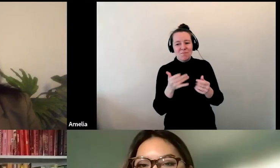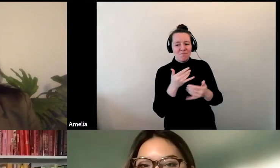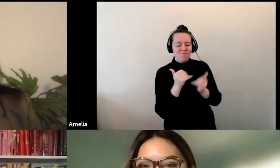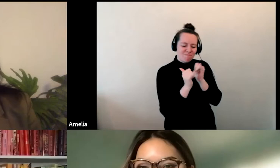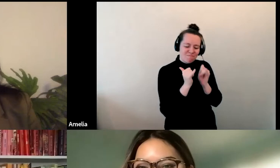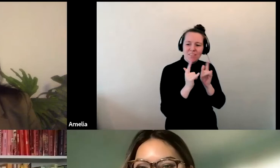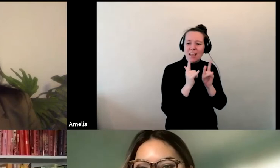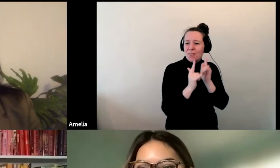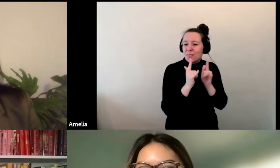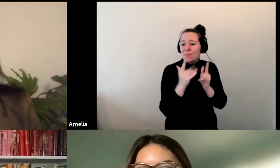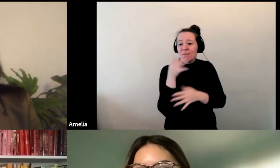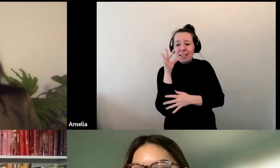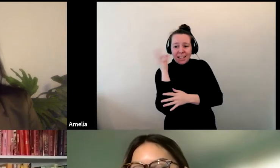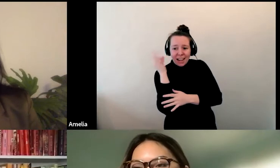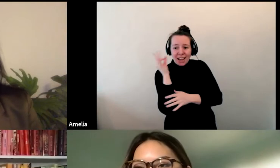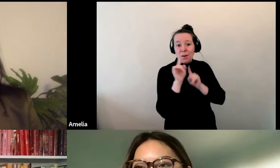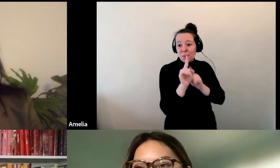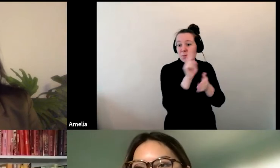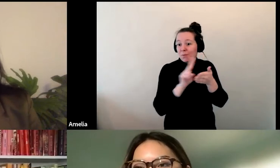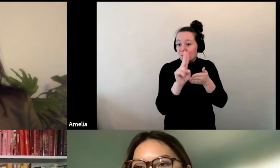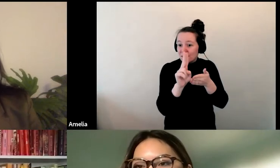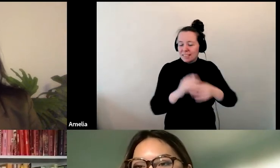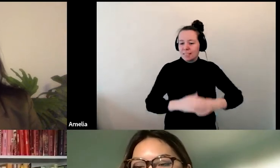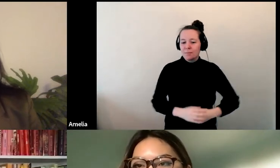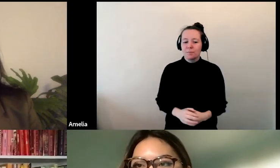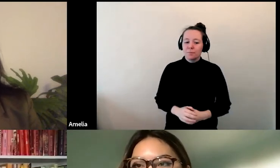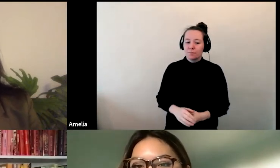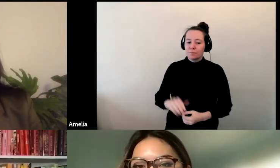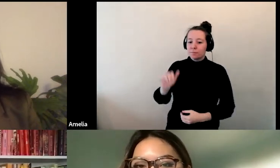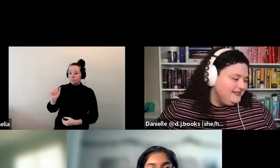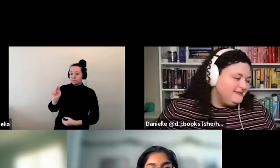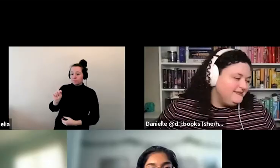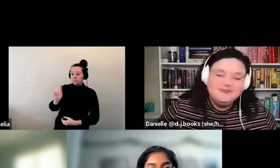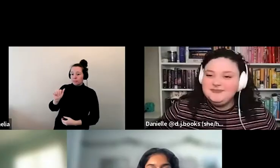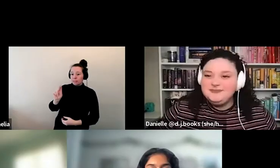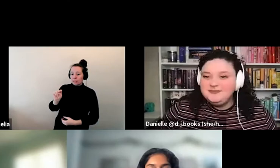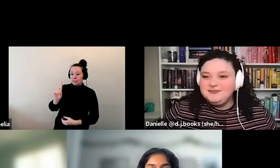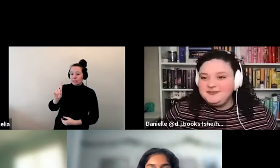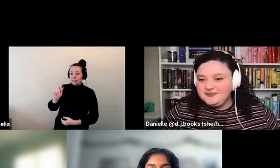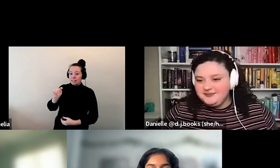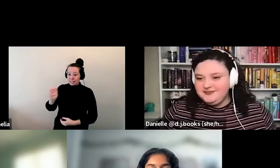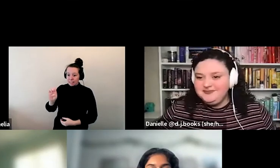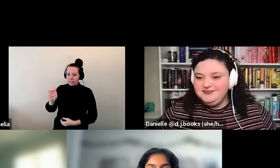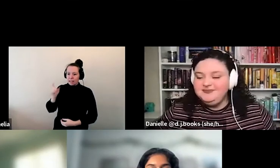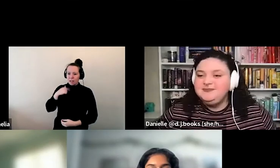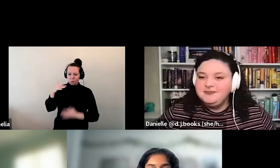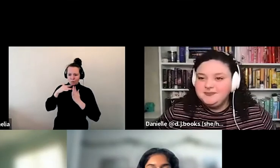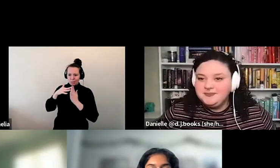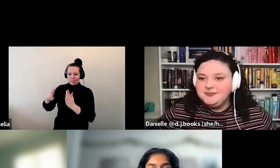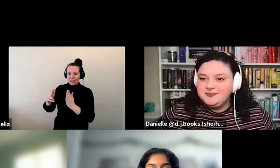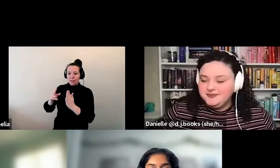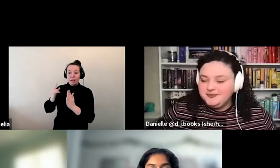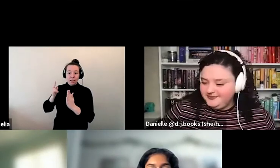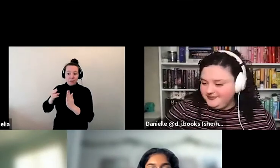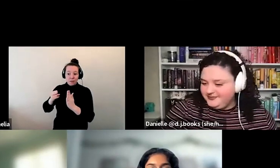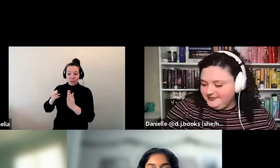full-time university. Arundhati is a 20-year-old college student studying history and biology. She is a